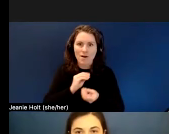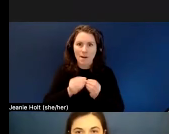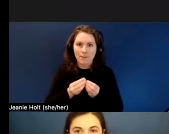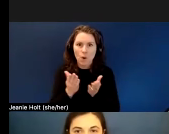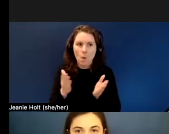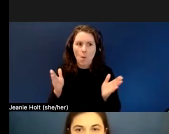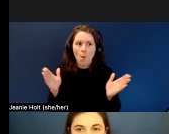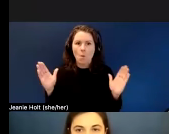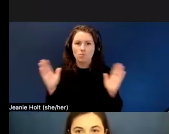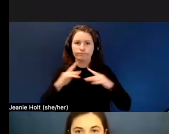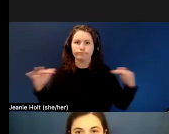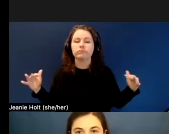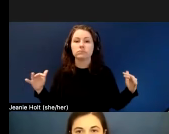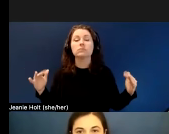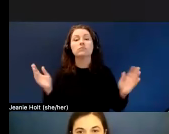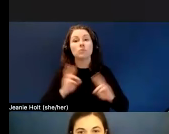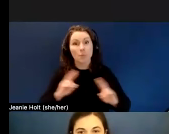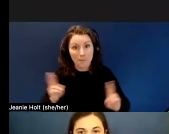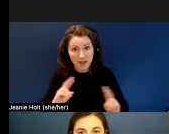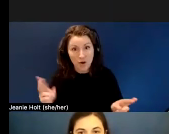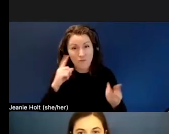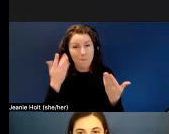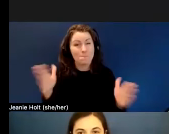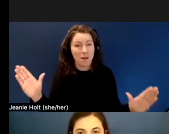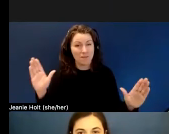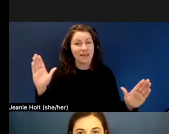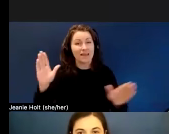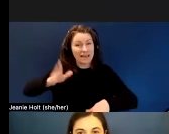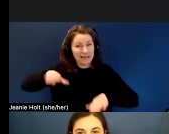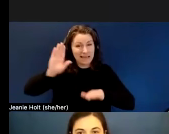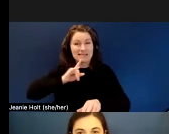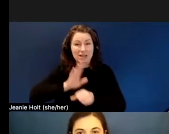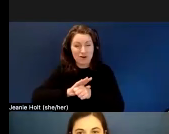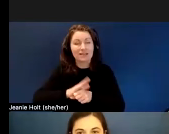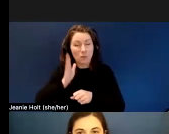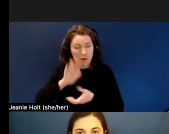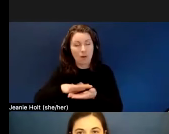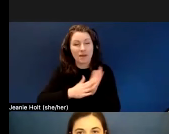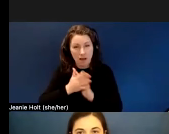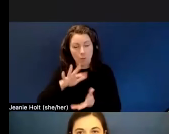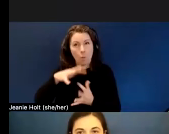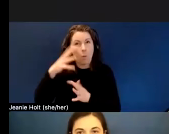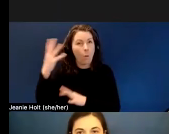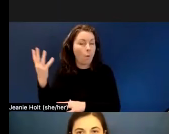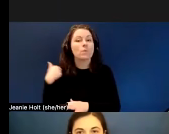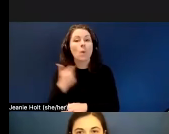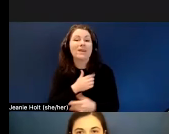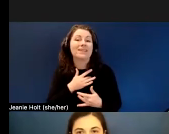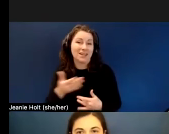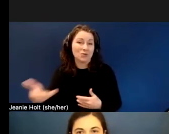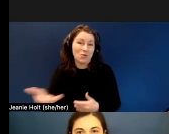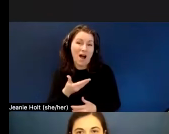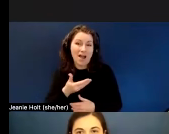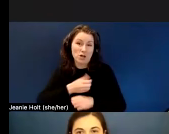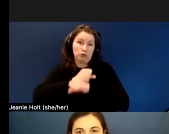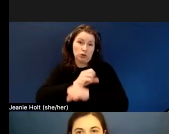us. Be prepared for a circus at public hearings. I probably don't have to tell you that. We typically hire security in most of the